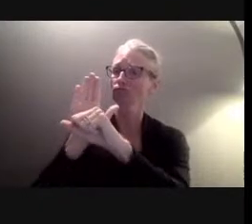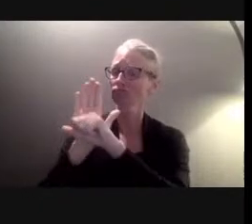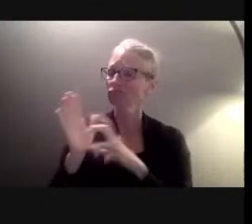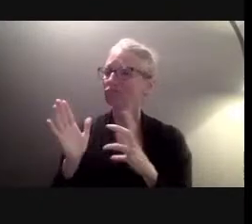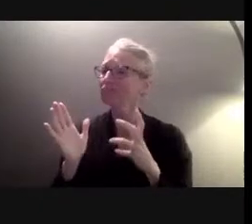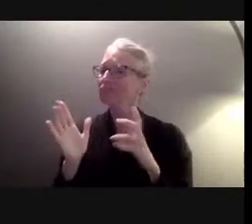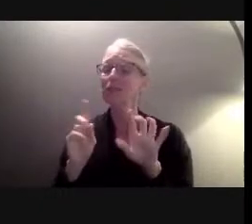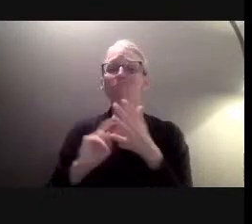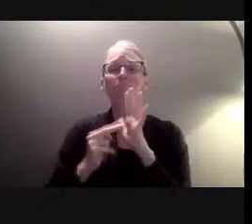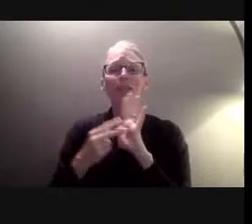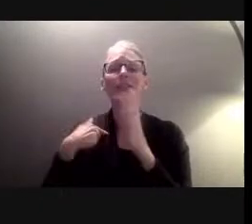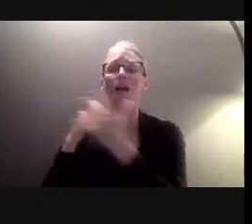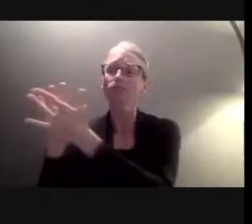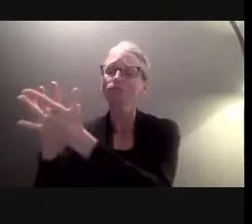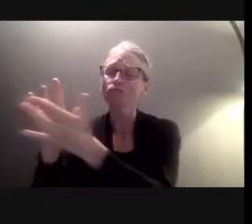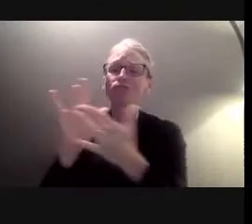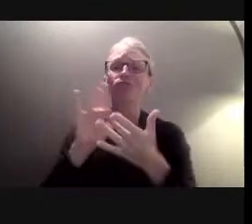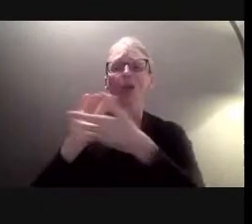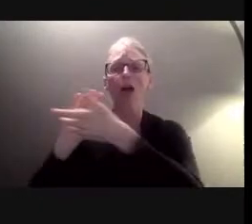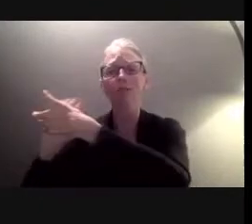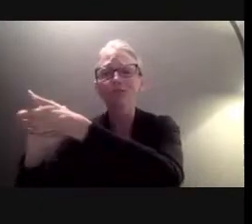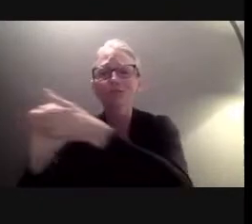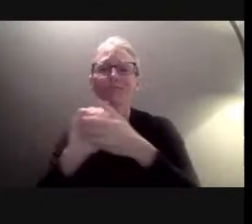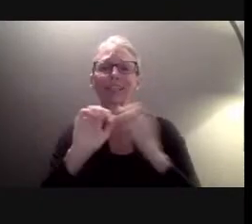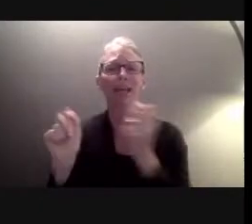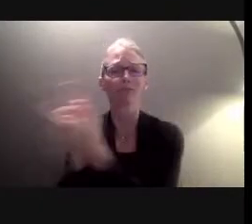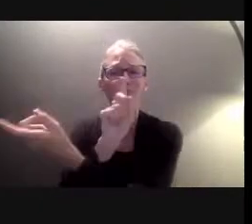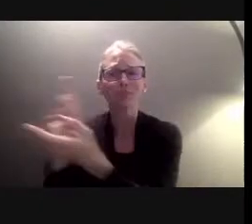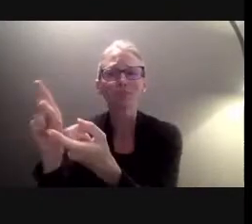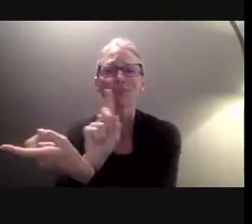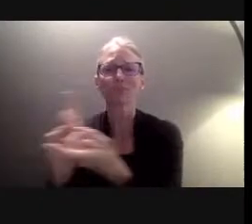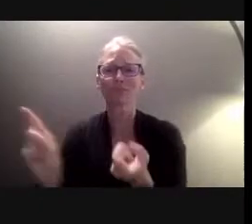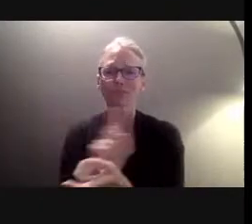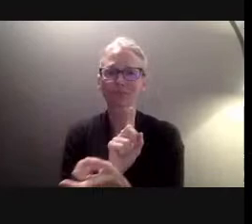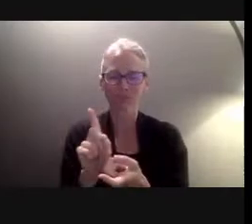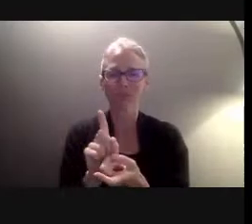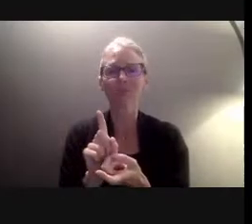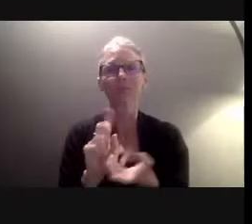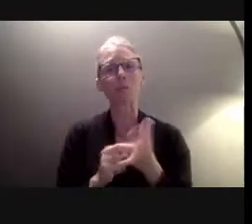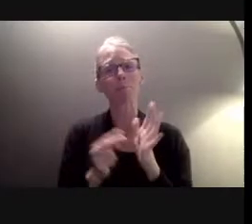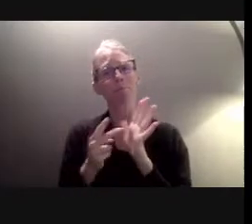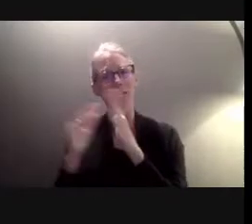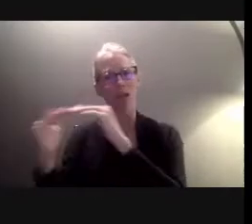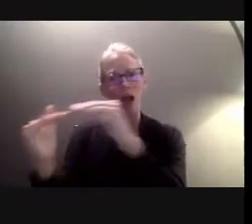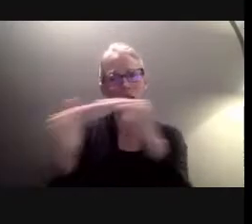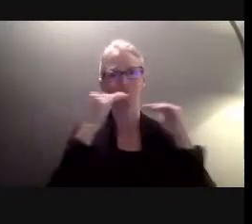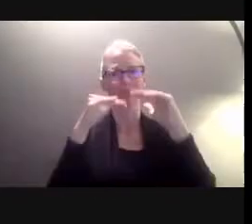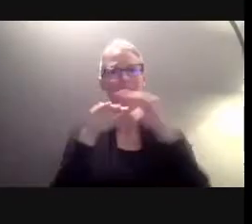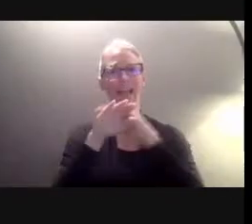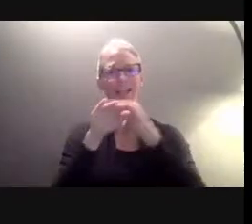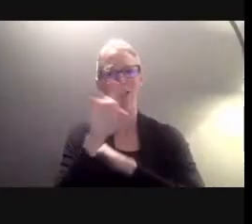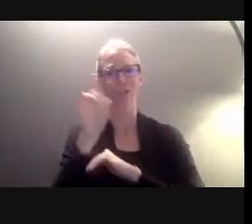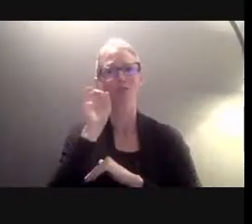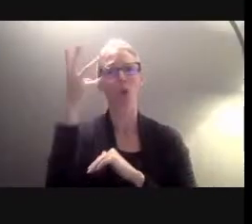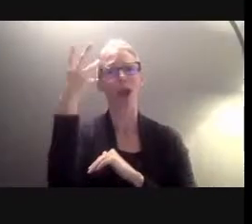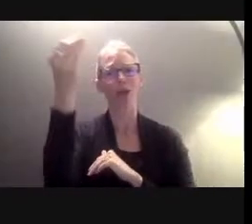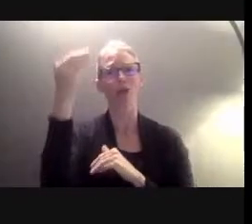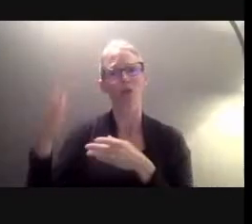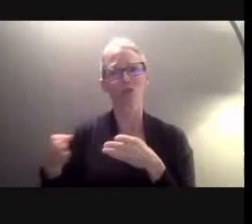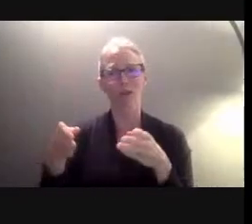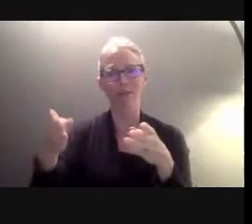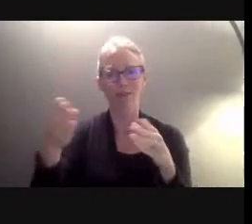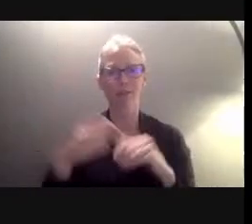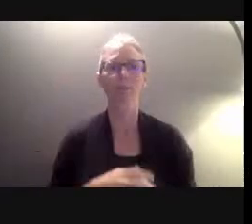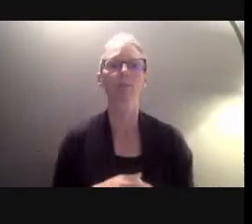deserve that equal access to trails in the outdoors. Just to conclude with a few of my that I